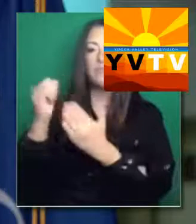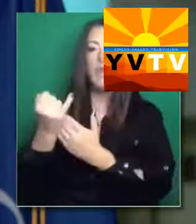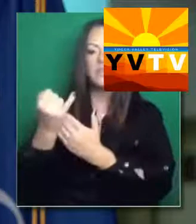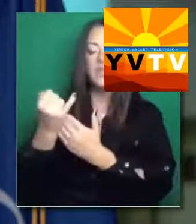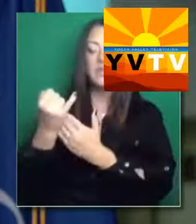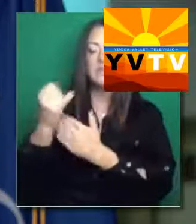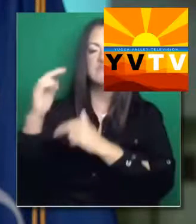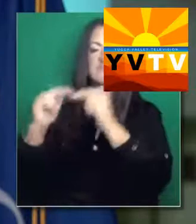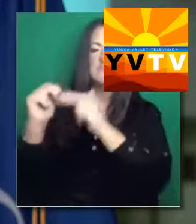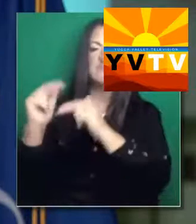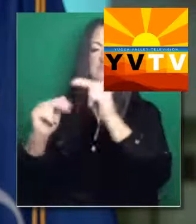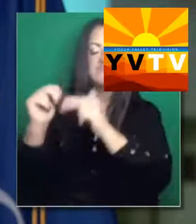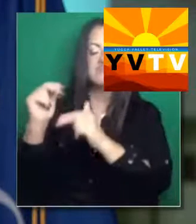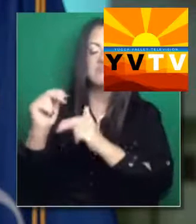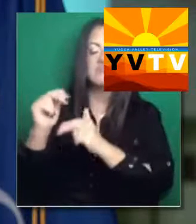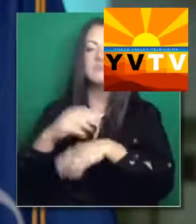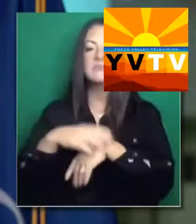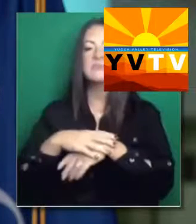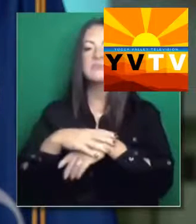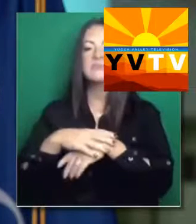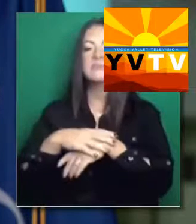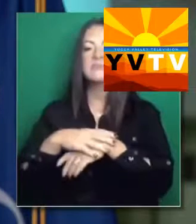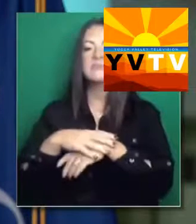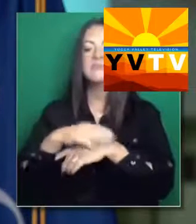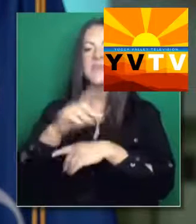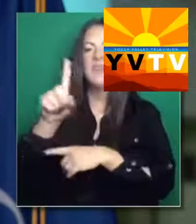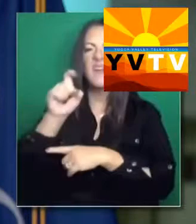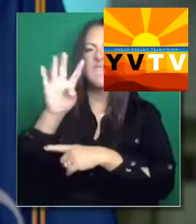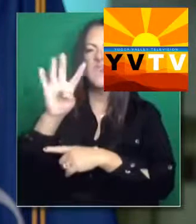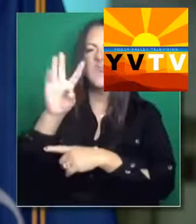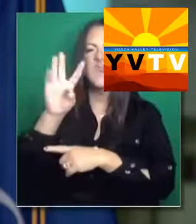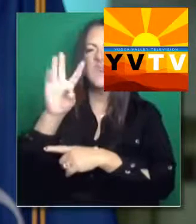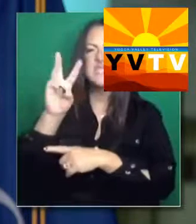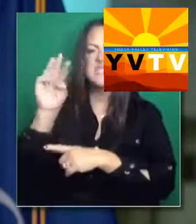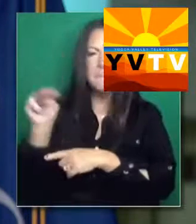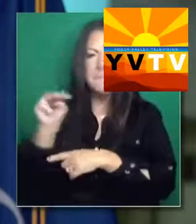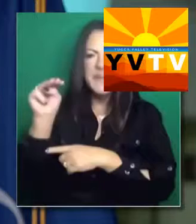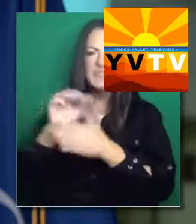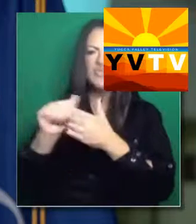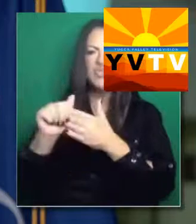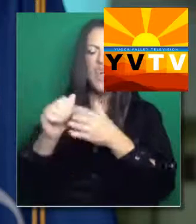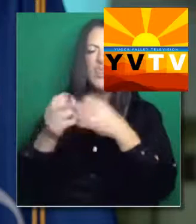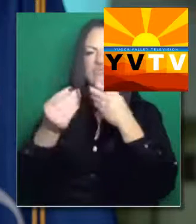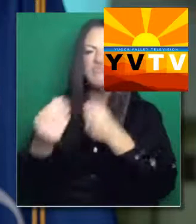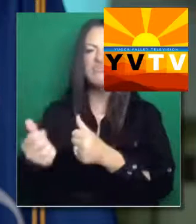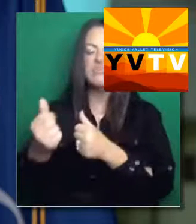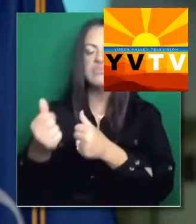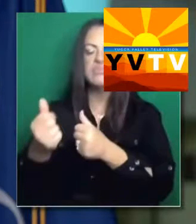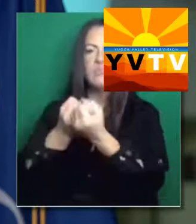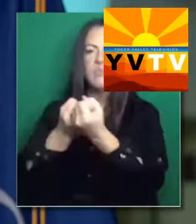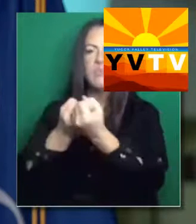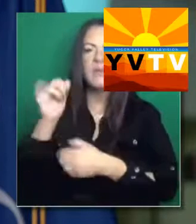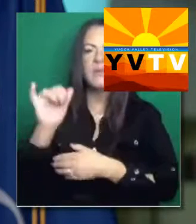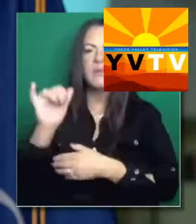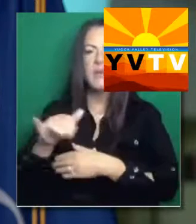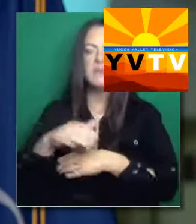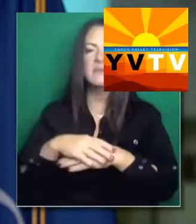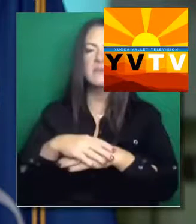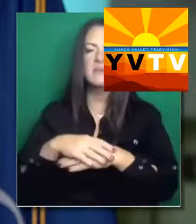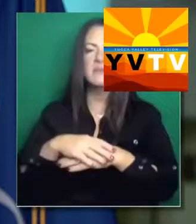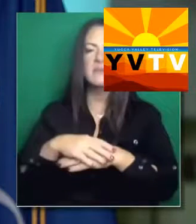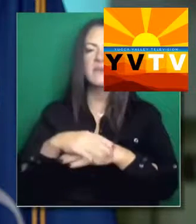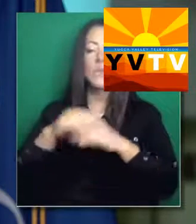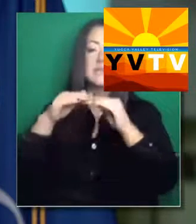jurisdictions in the state, $846 million invested under time and below budget to